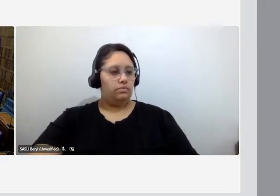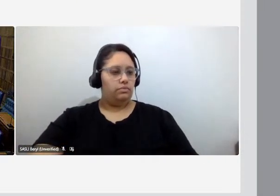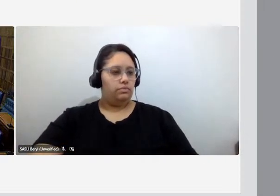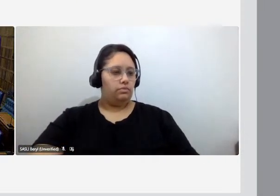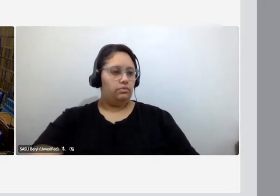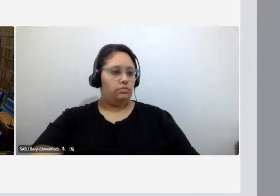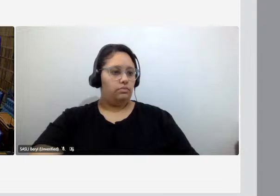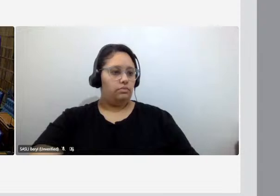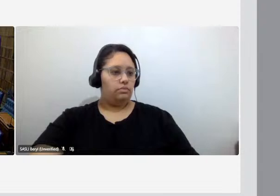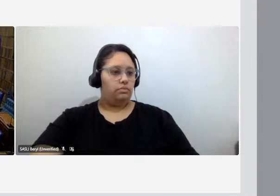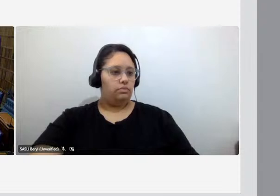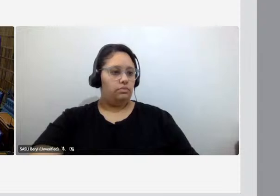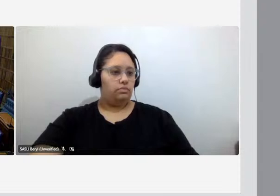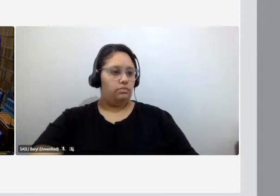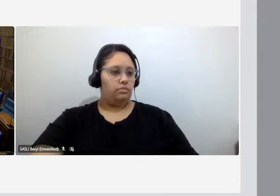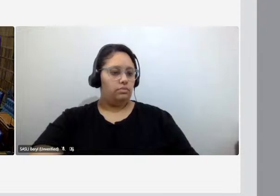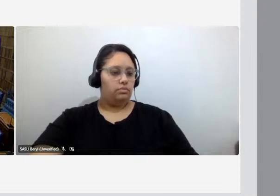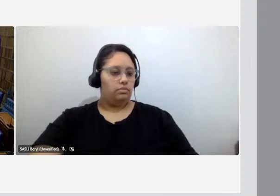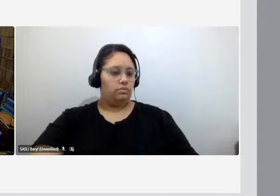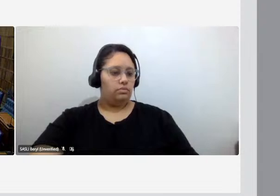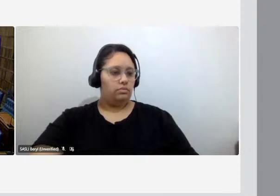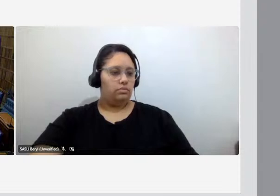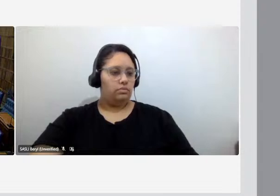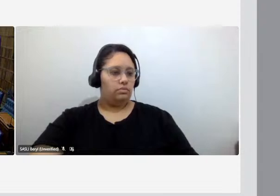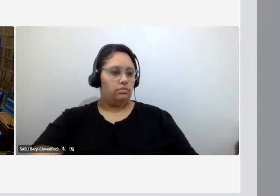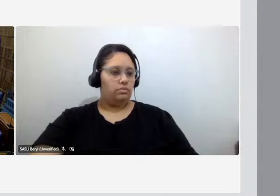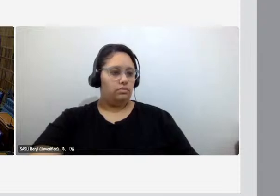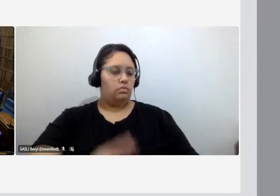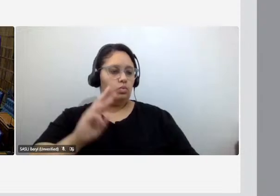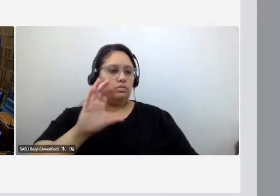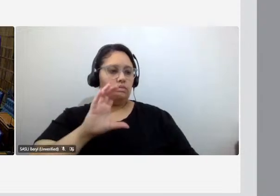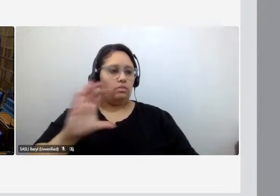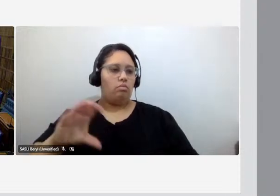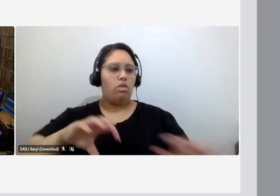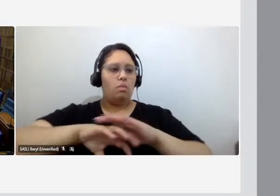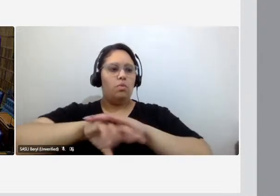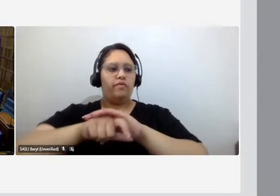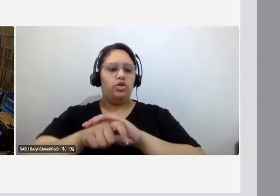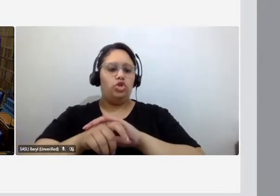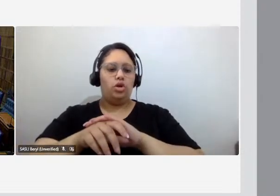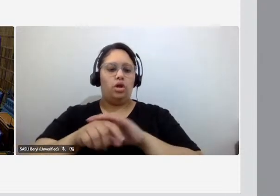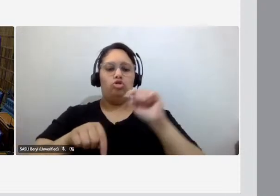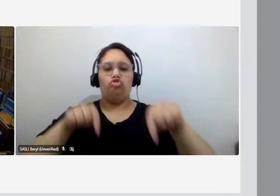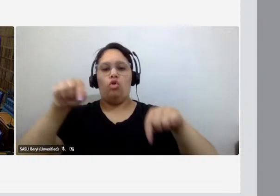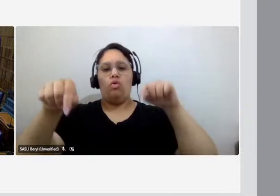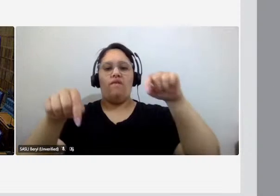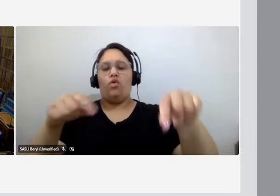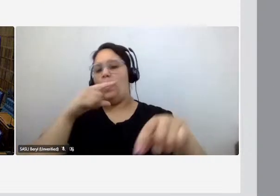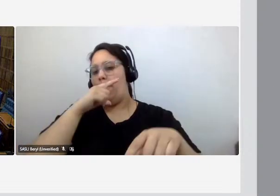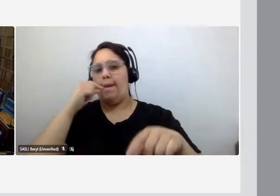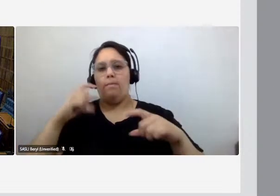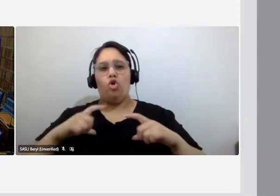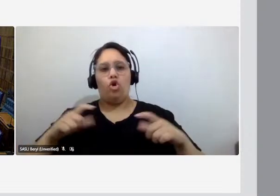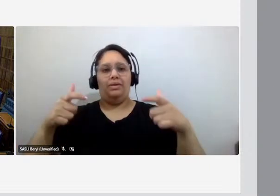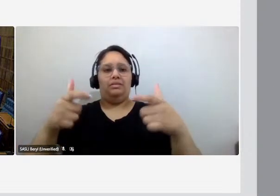There is this Western Cape Provincial Geographical Names Committee.